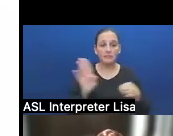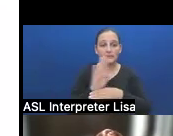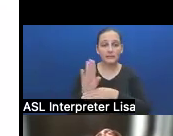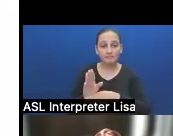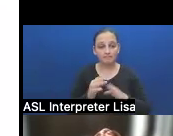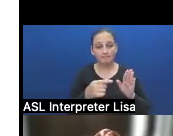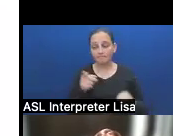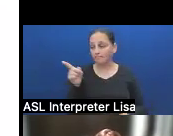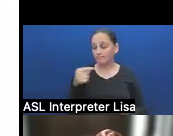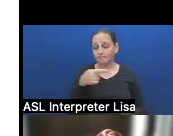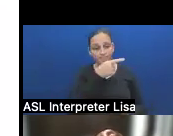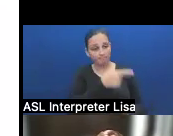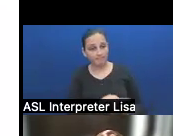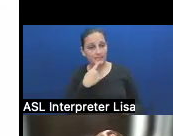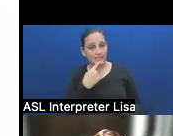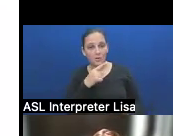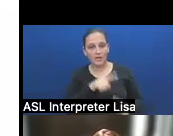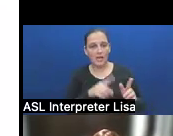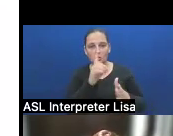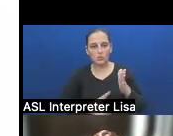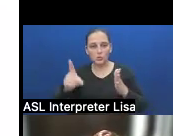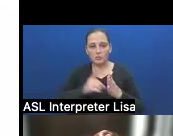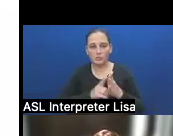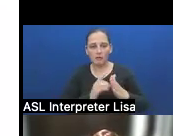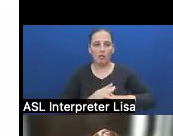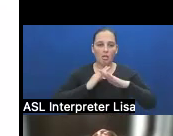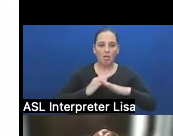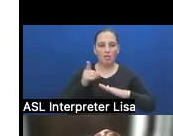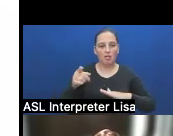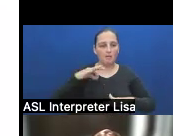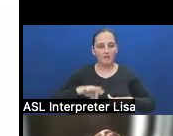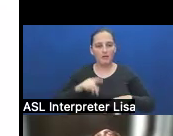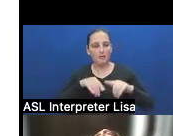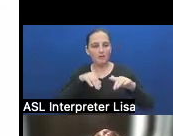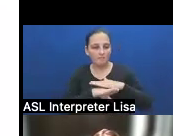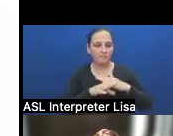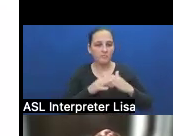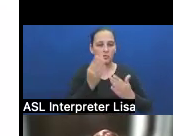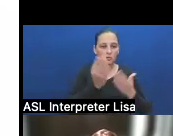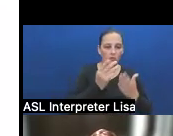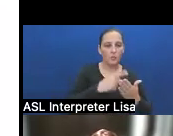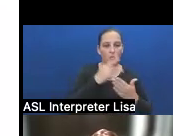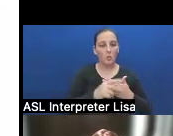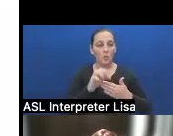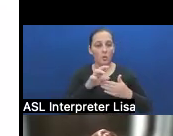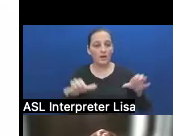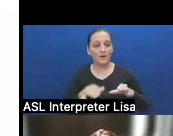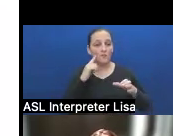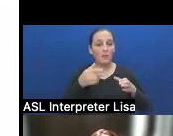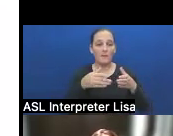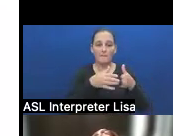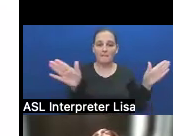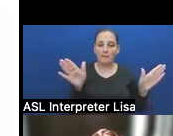discriminate, exclude someone from participation and deny them the benefits of a program, of services, programs, or activities that a public